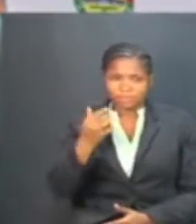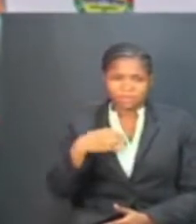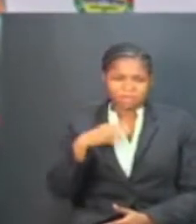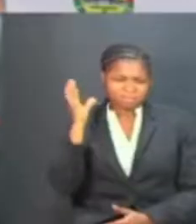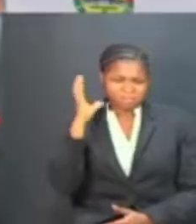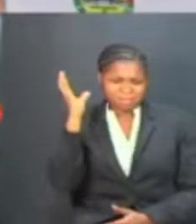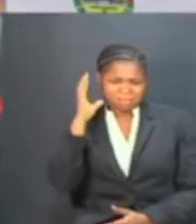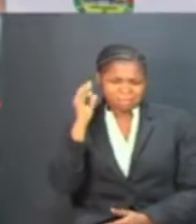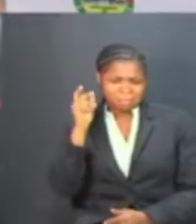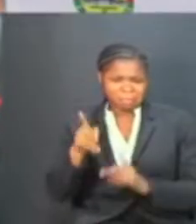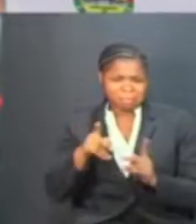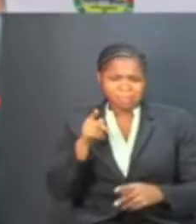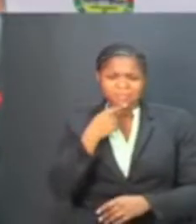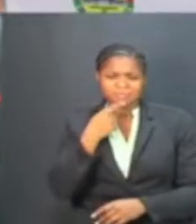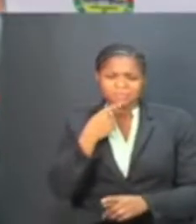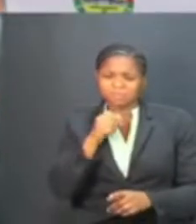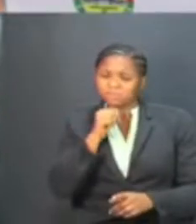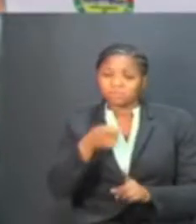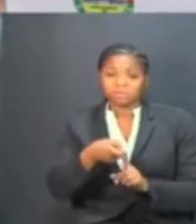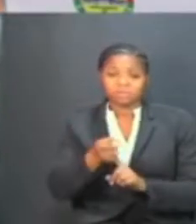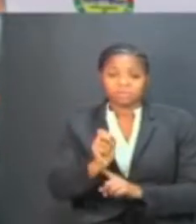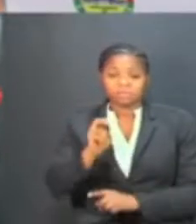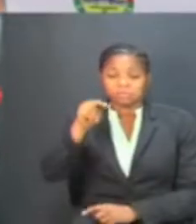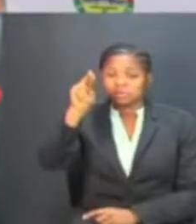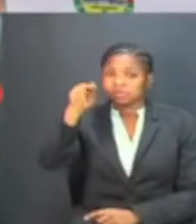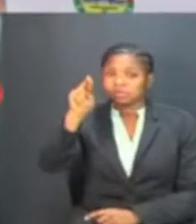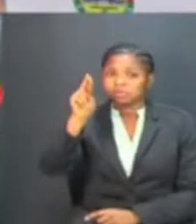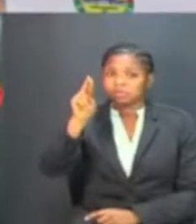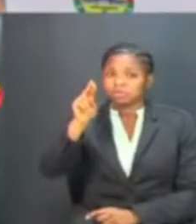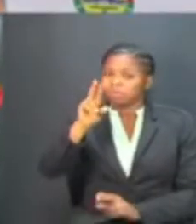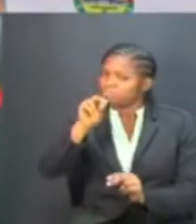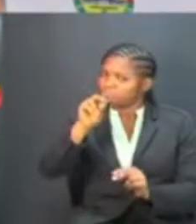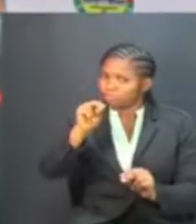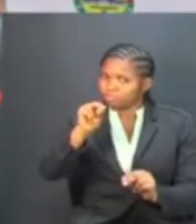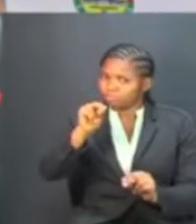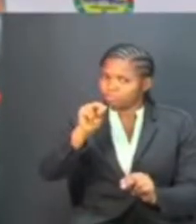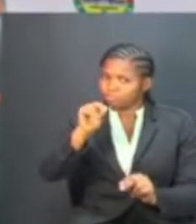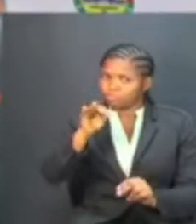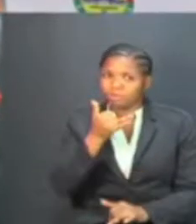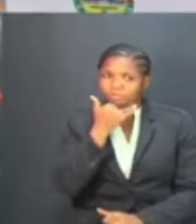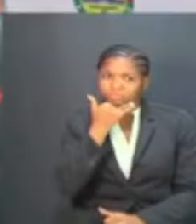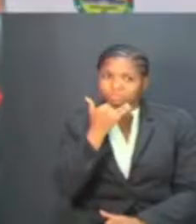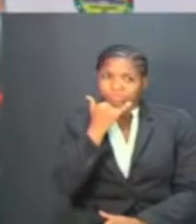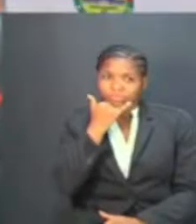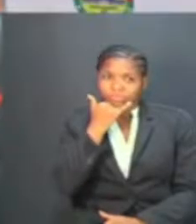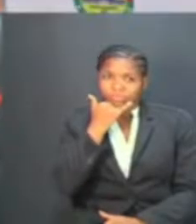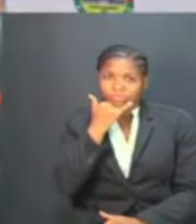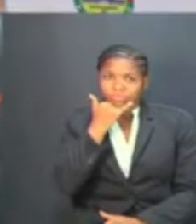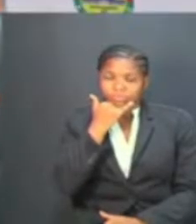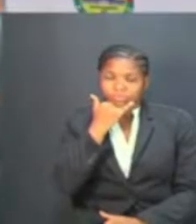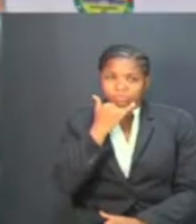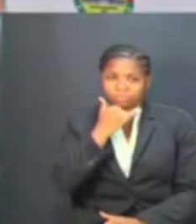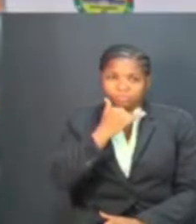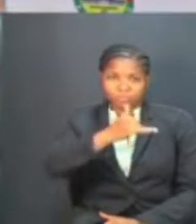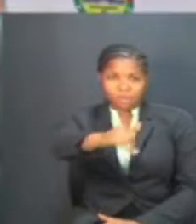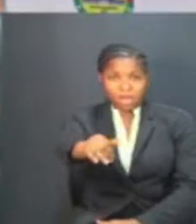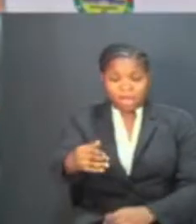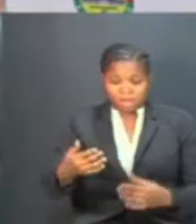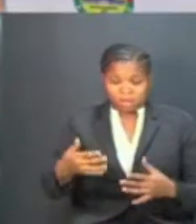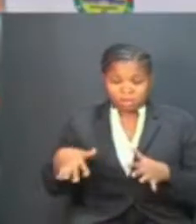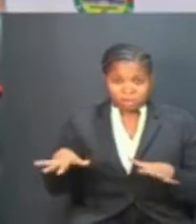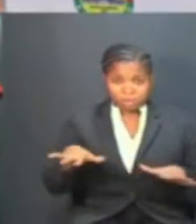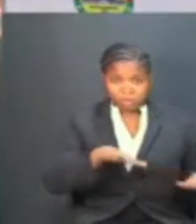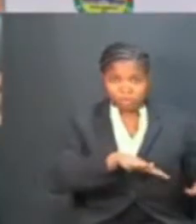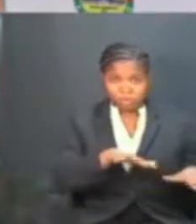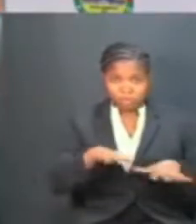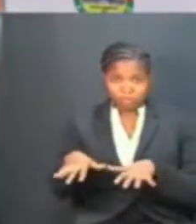north, no. That is a very big mistake. Mr. Speaker, the fugu, as